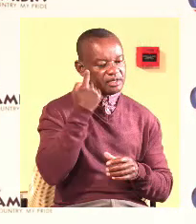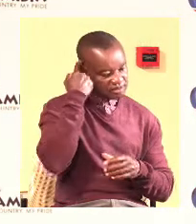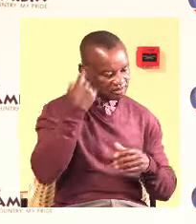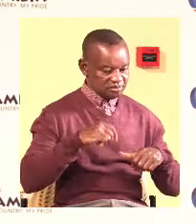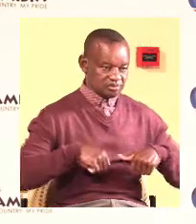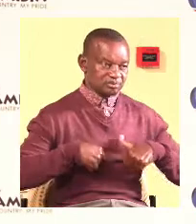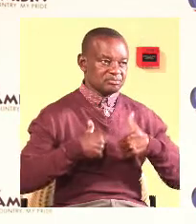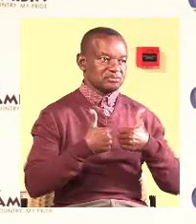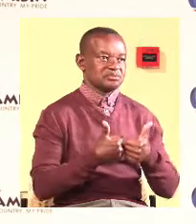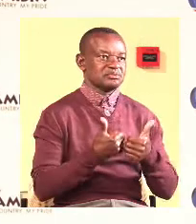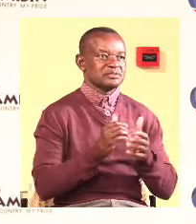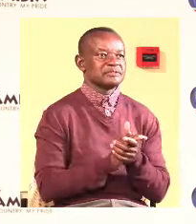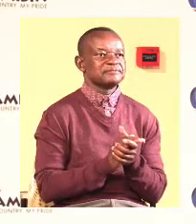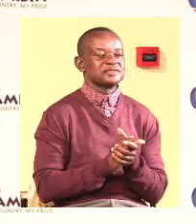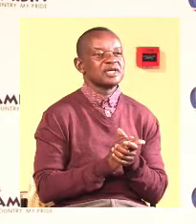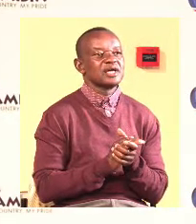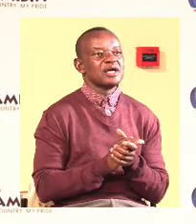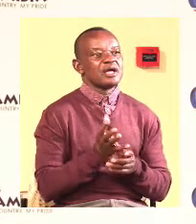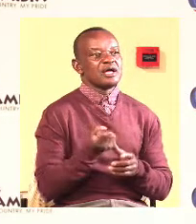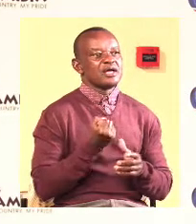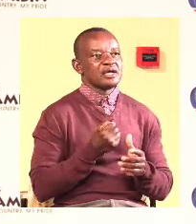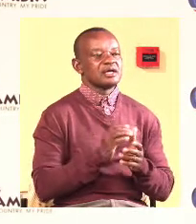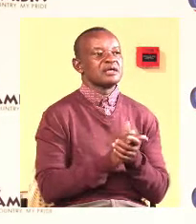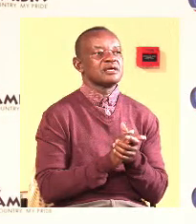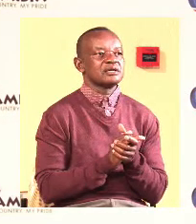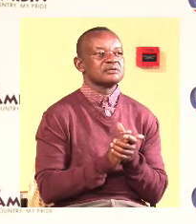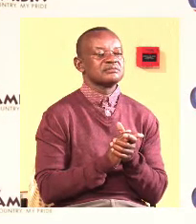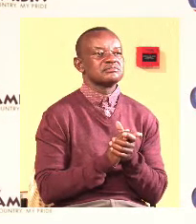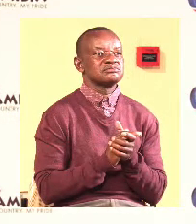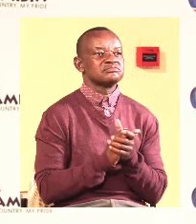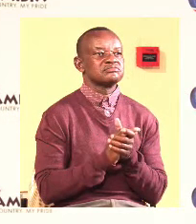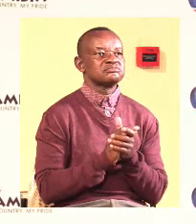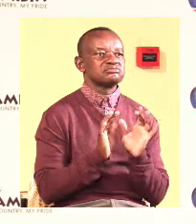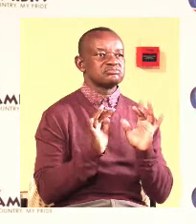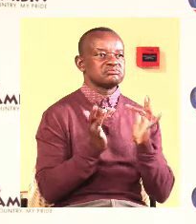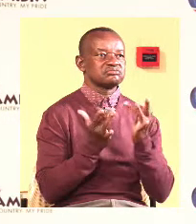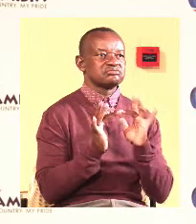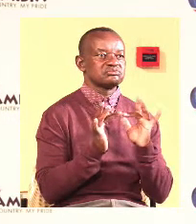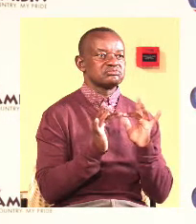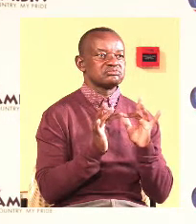website, and the center, as I have mentioned. And then we have our popular